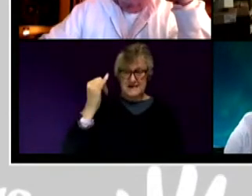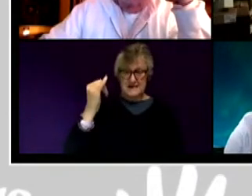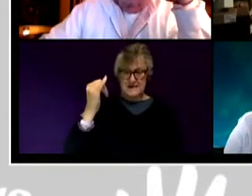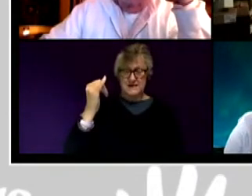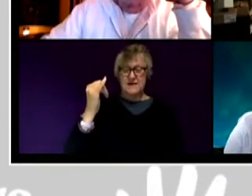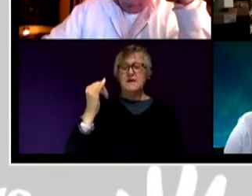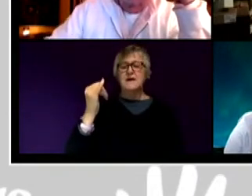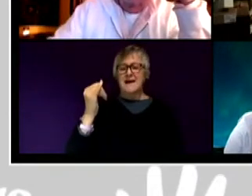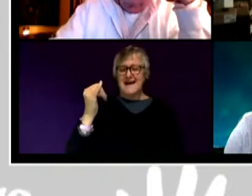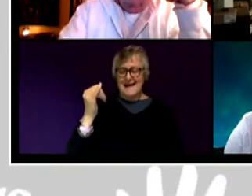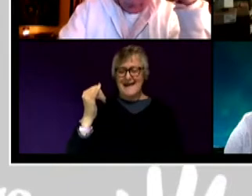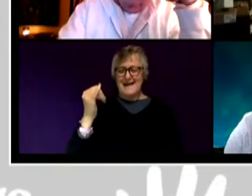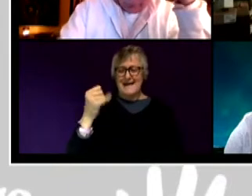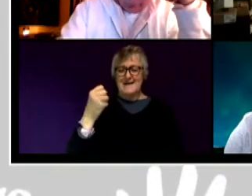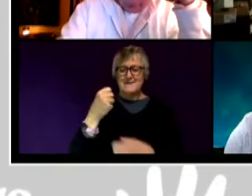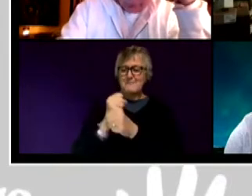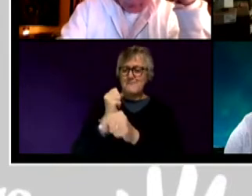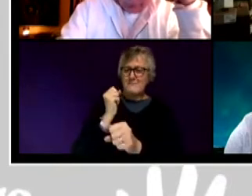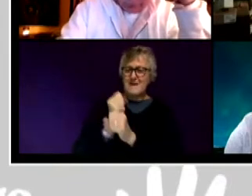called